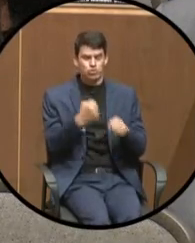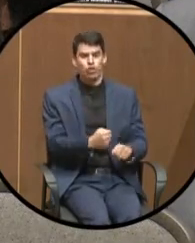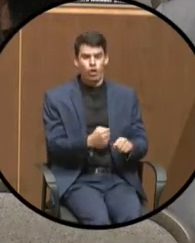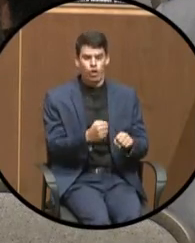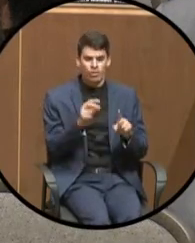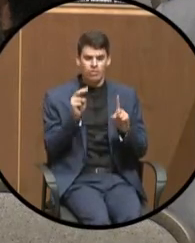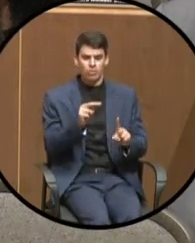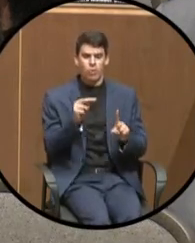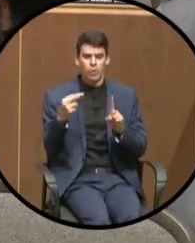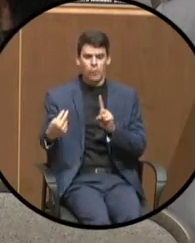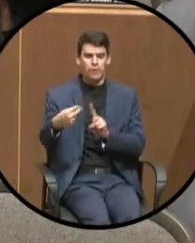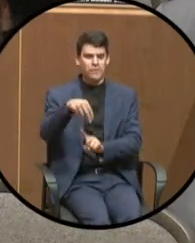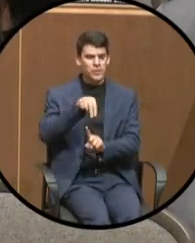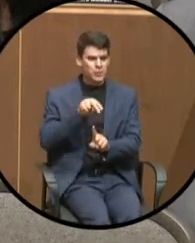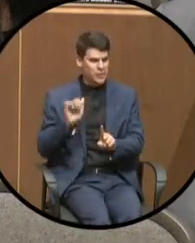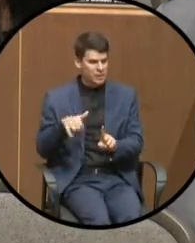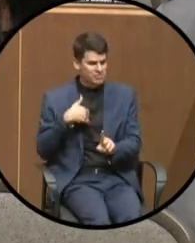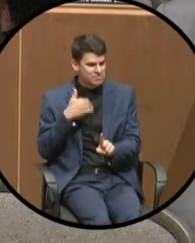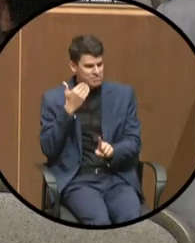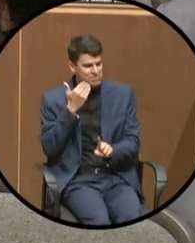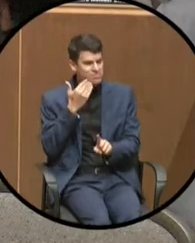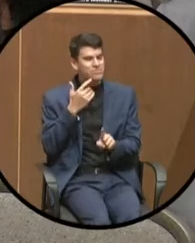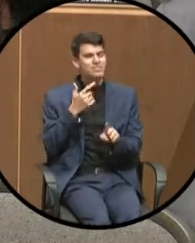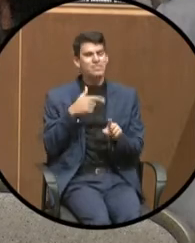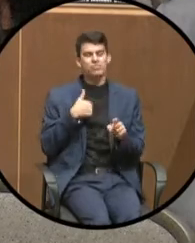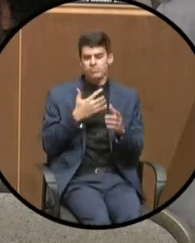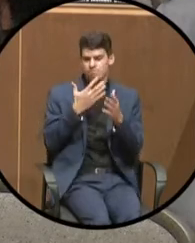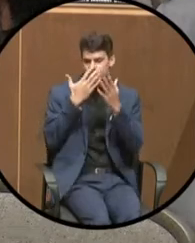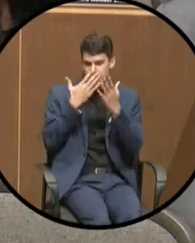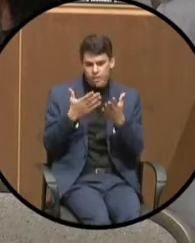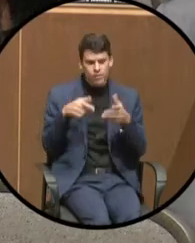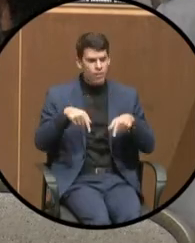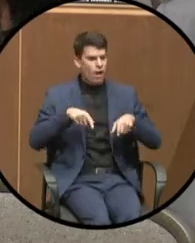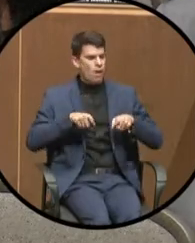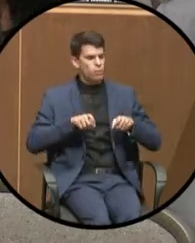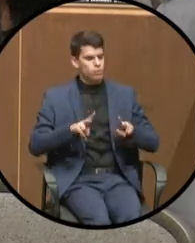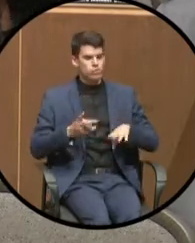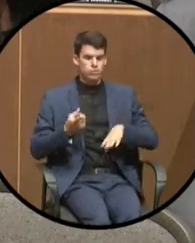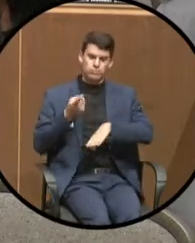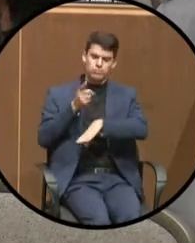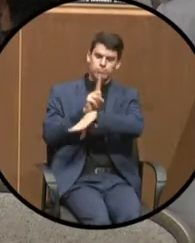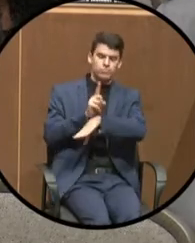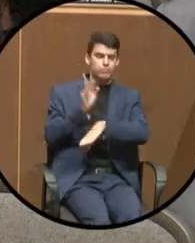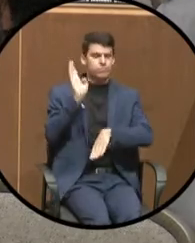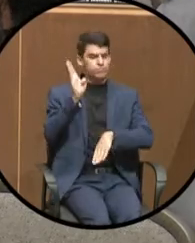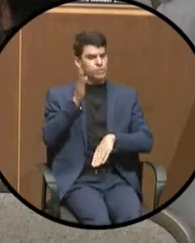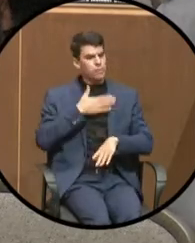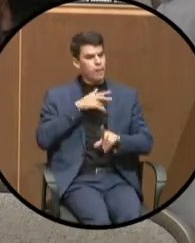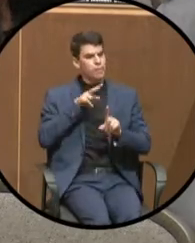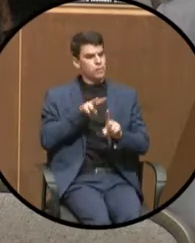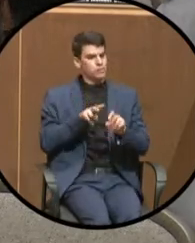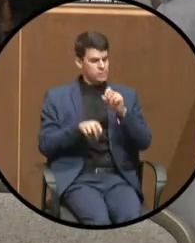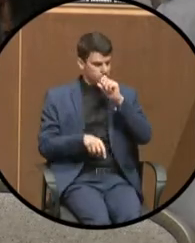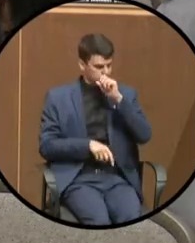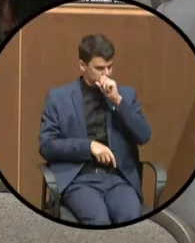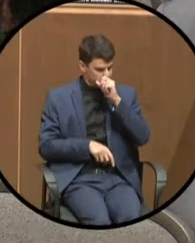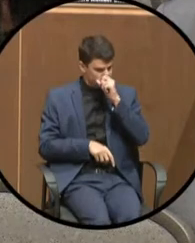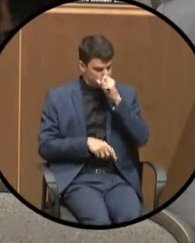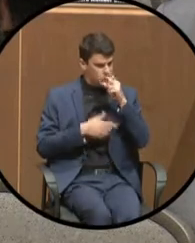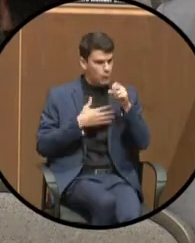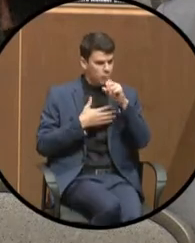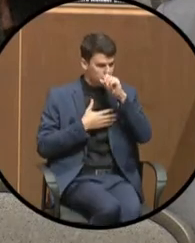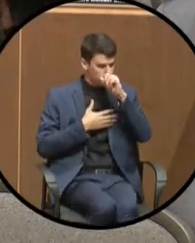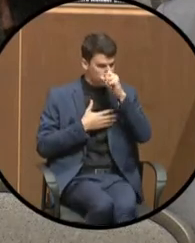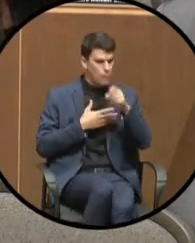mass debates. And I really want to thank you for the opportunity to state my position in this whole deal. My